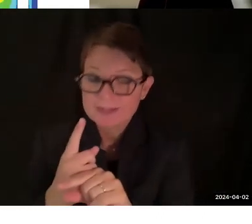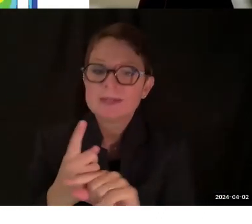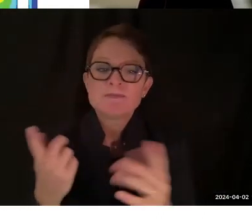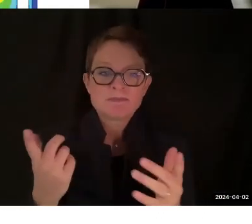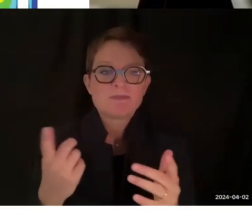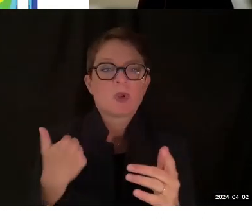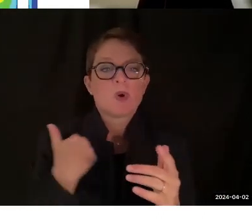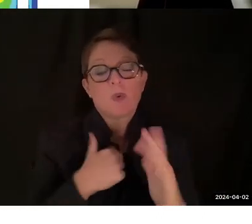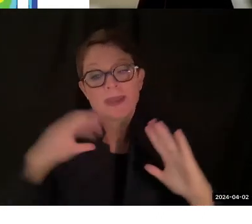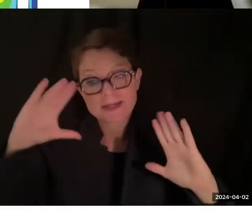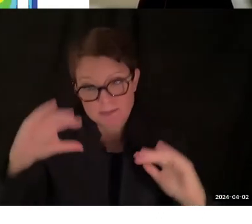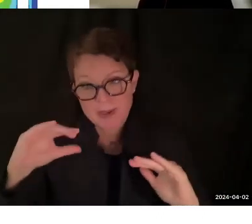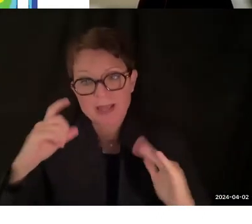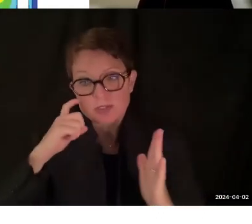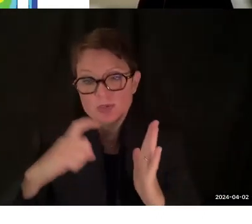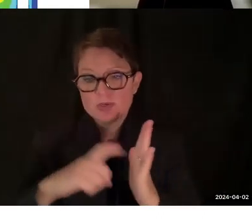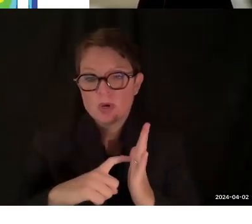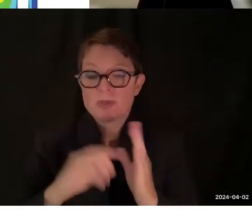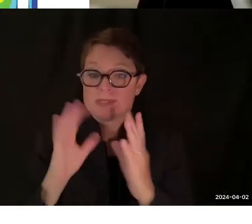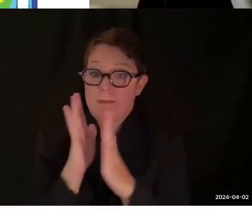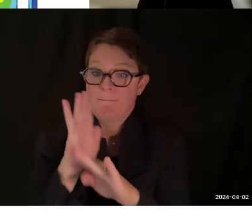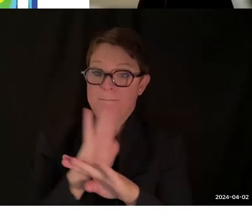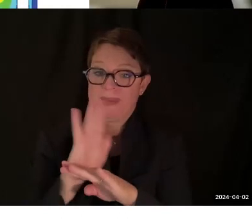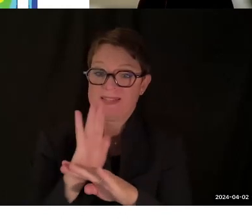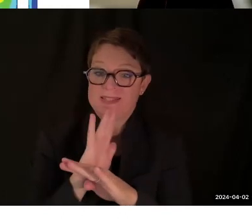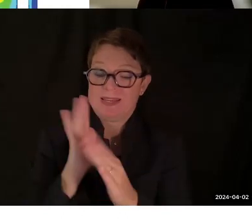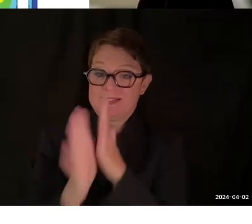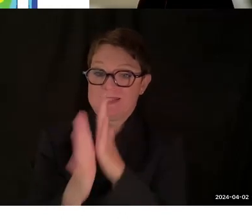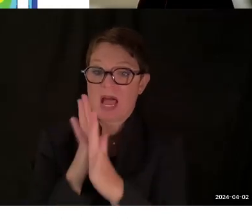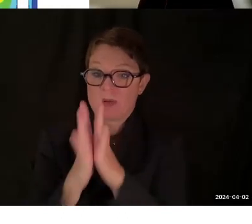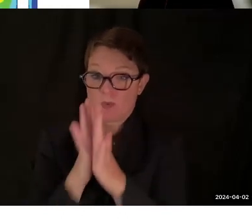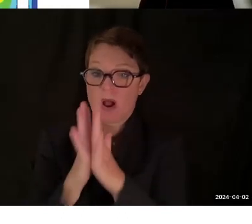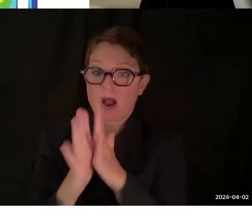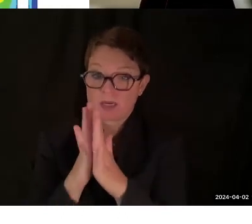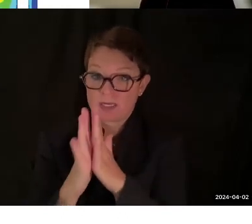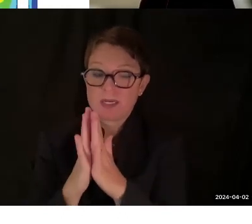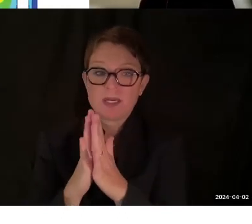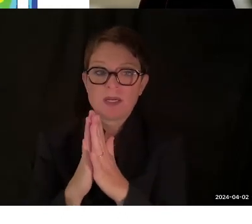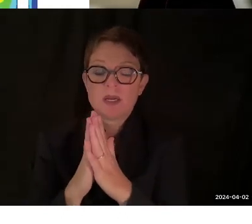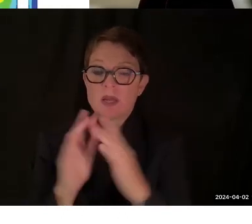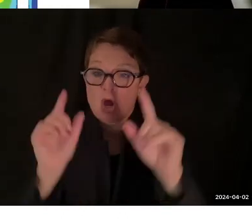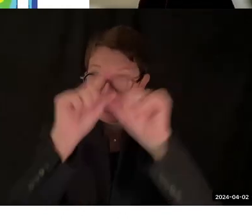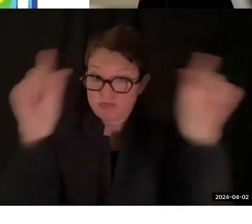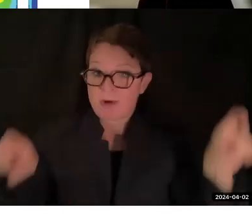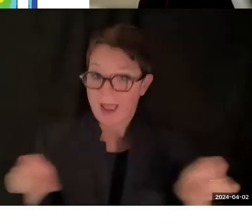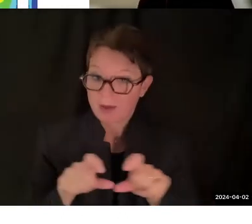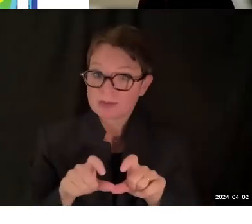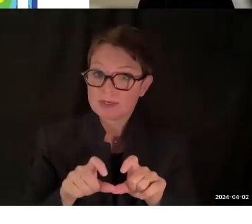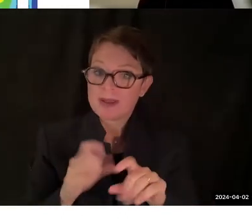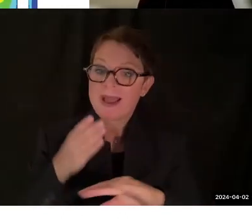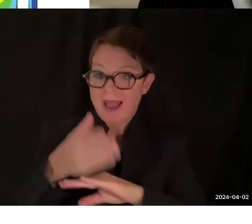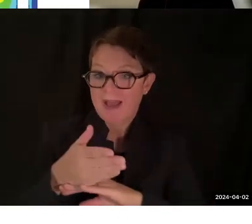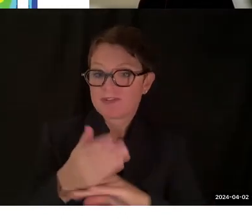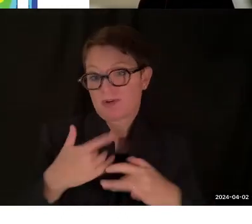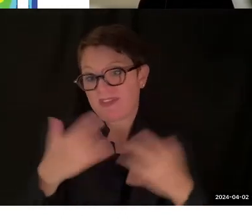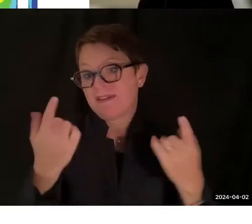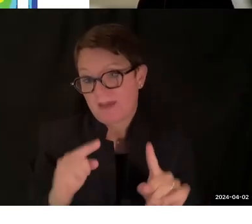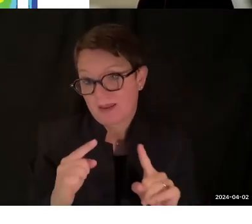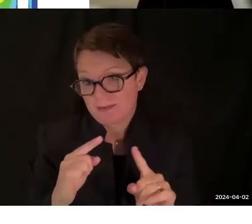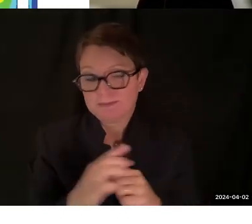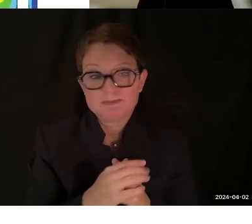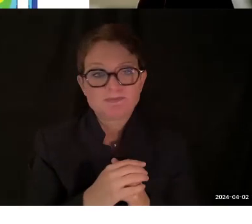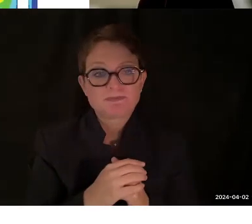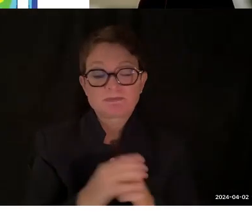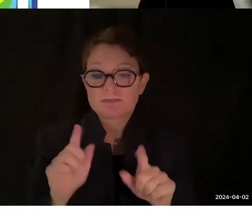we would expect to see a much busier sidewalk network around the arena post event. But